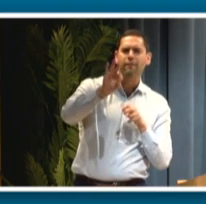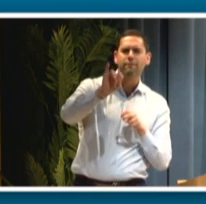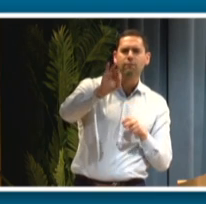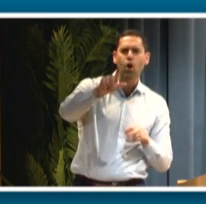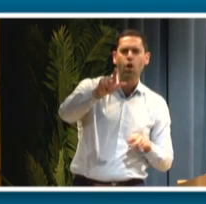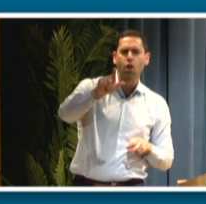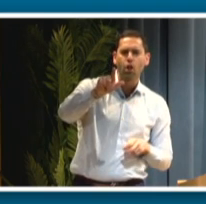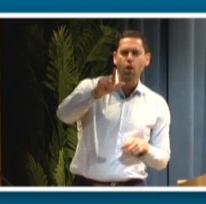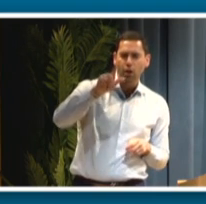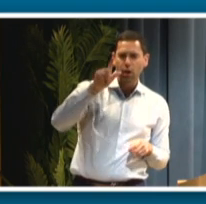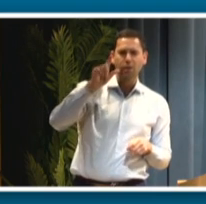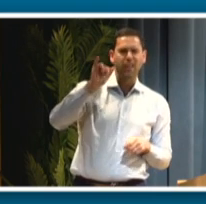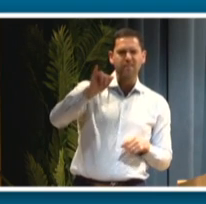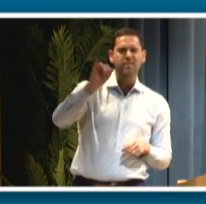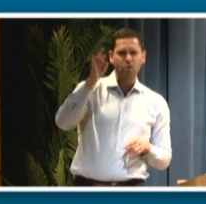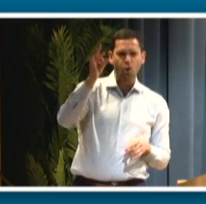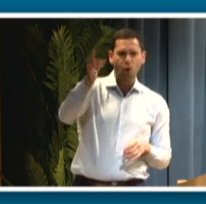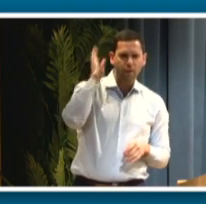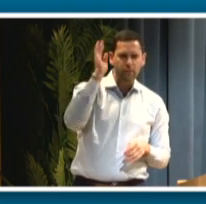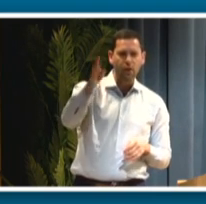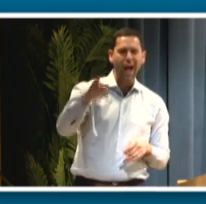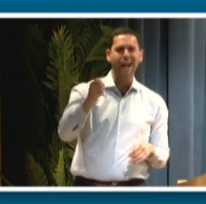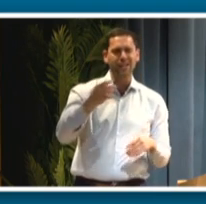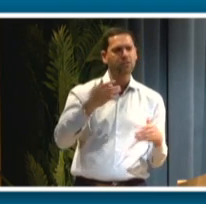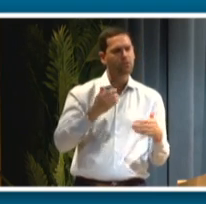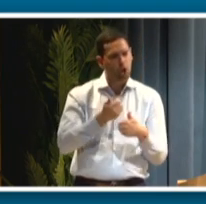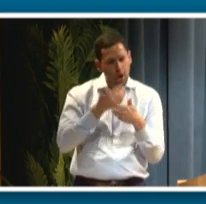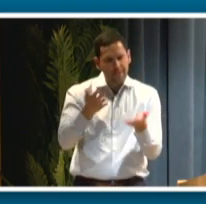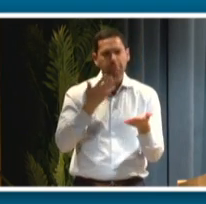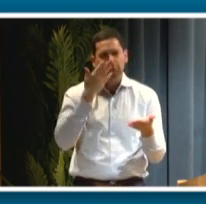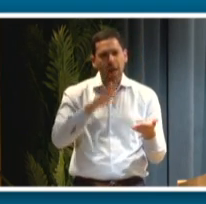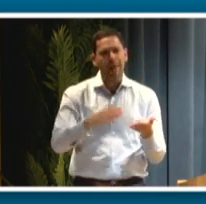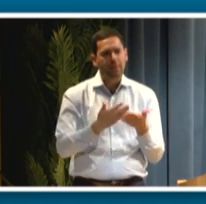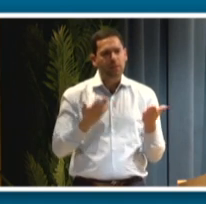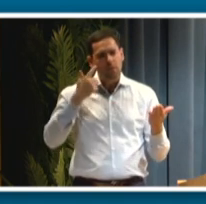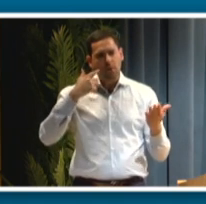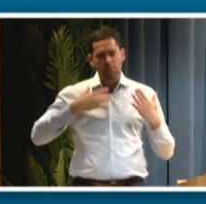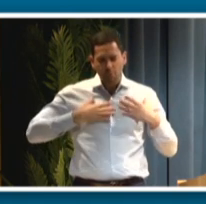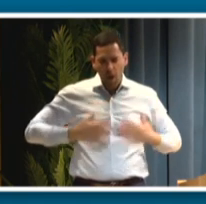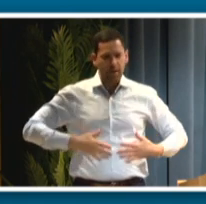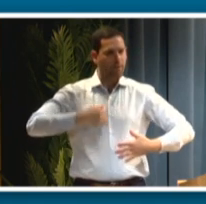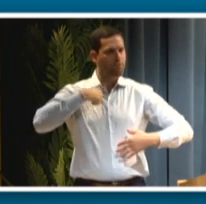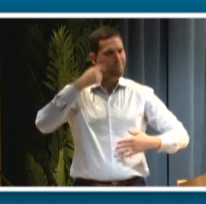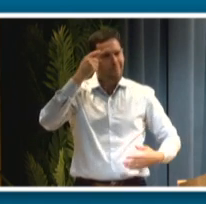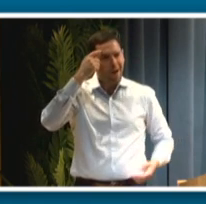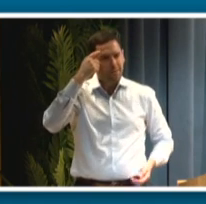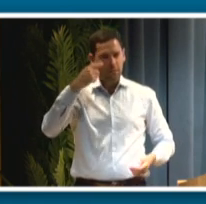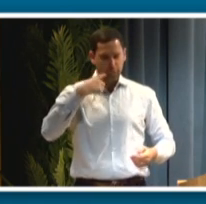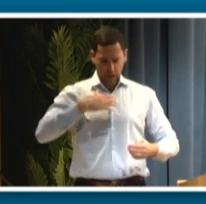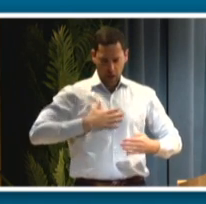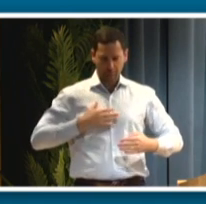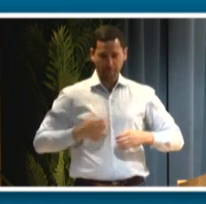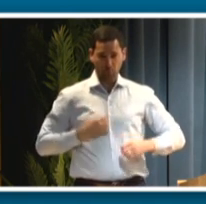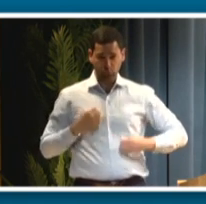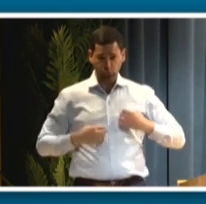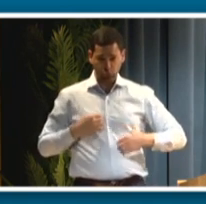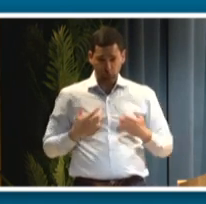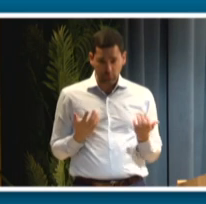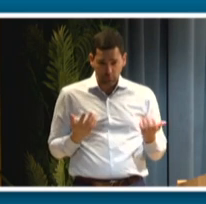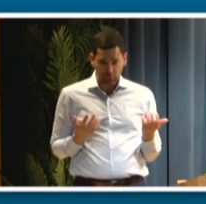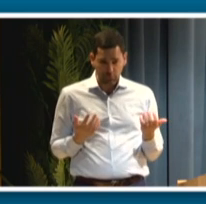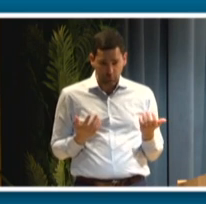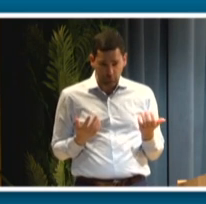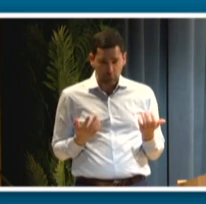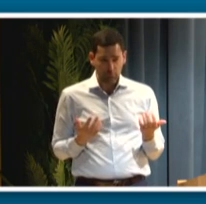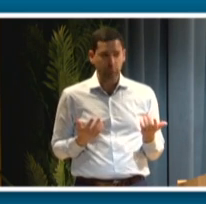awful things to me, right? To my body, to my mind, right? Like, for me to be able to emotionally, to write anything, for any of you who've ever done it, is, you know that this